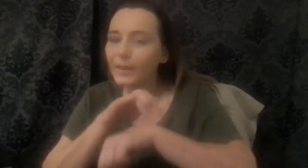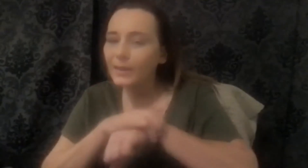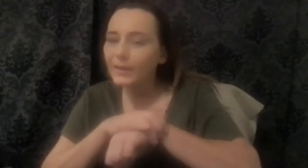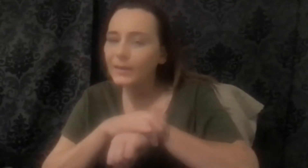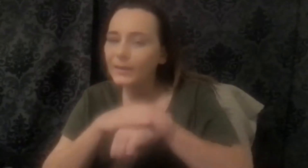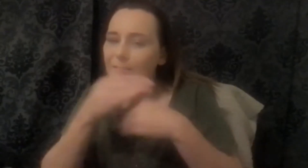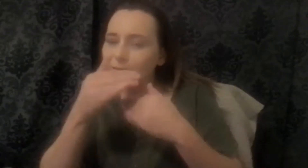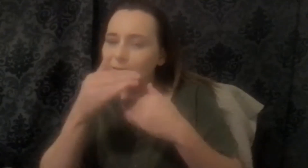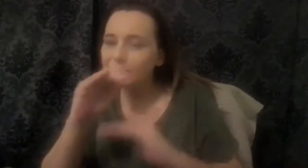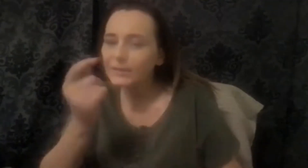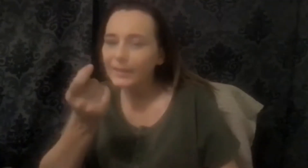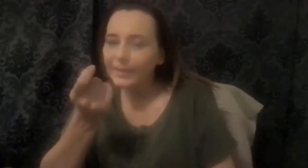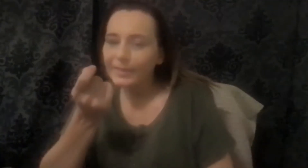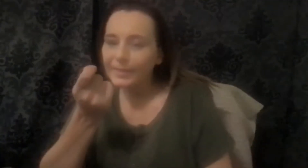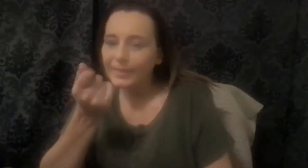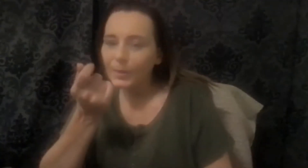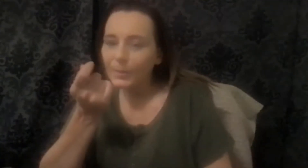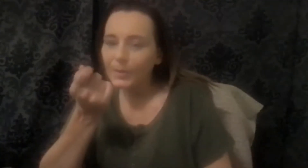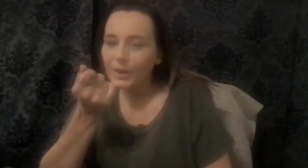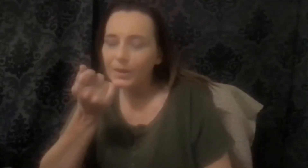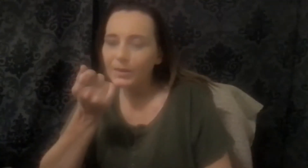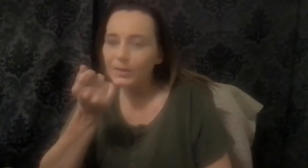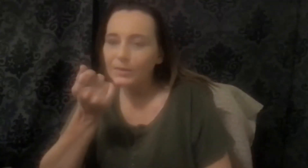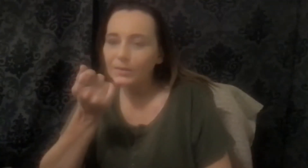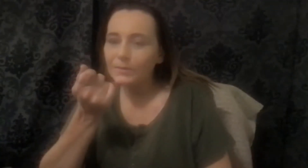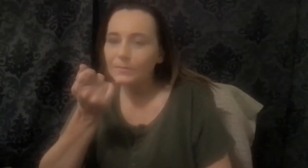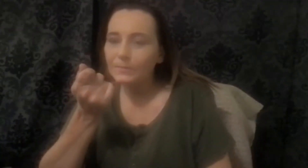bit, and